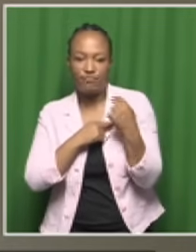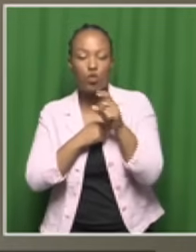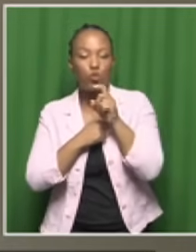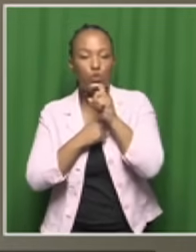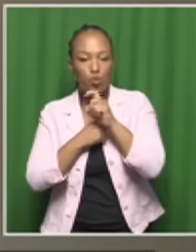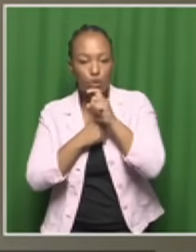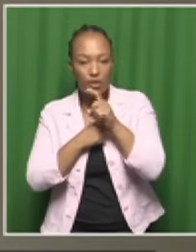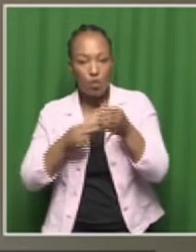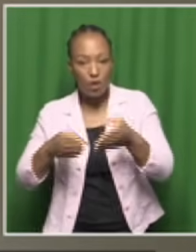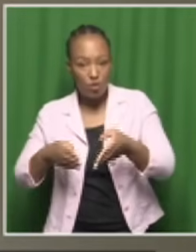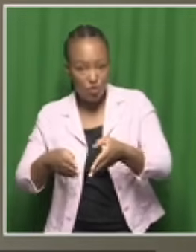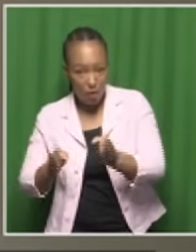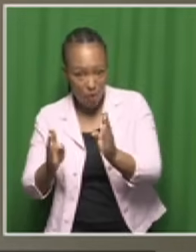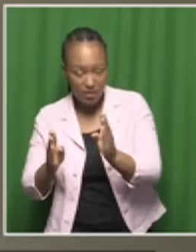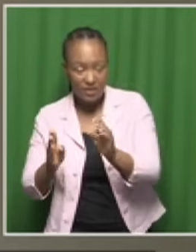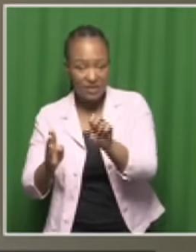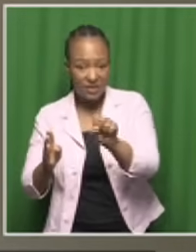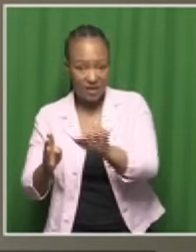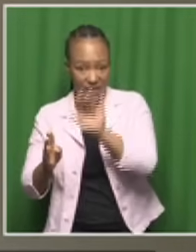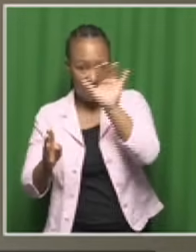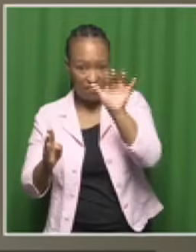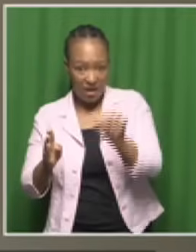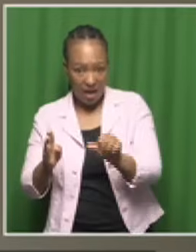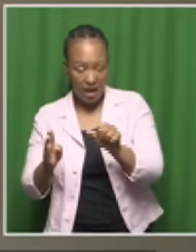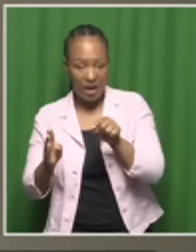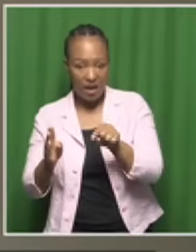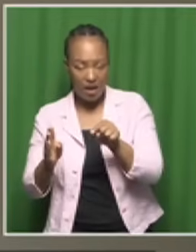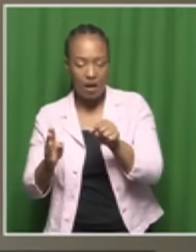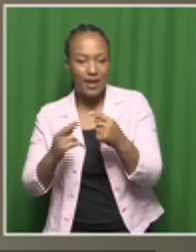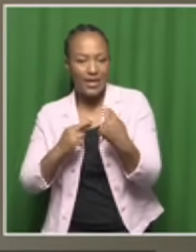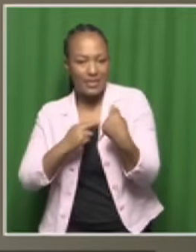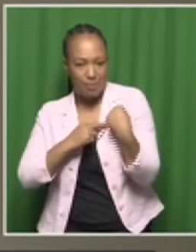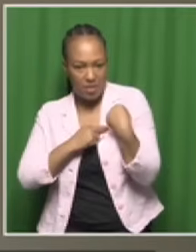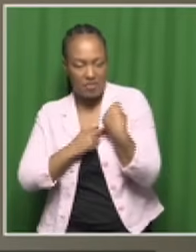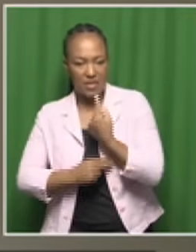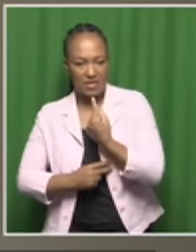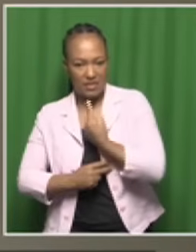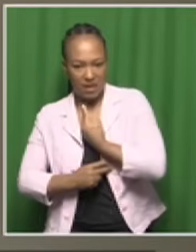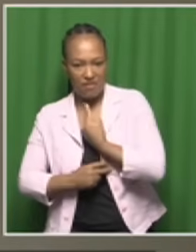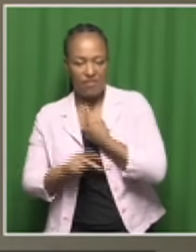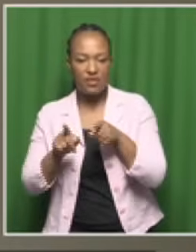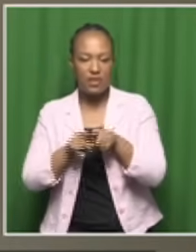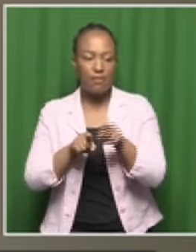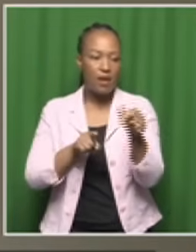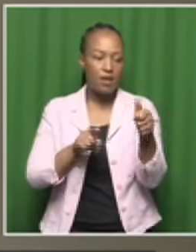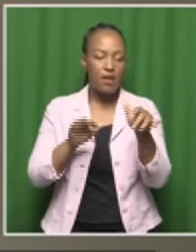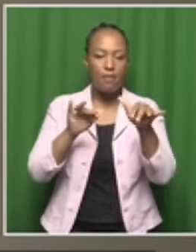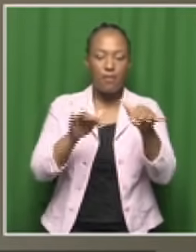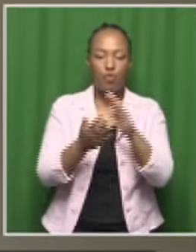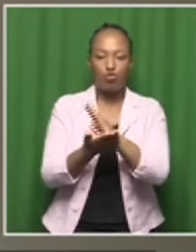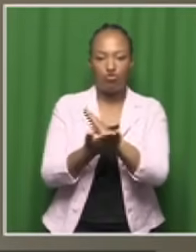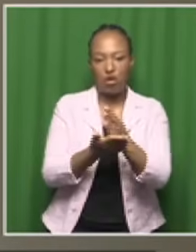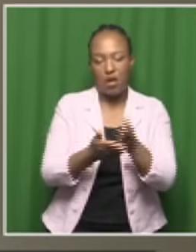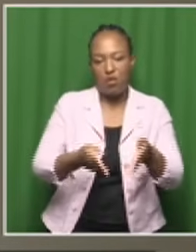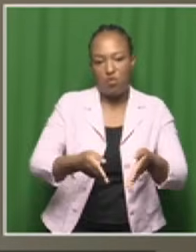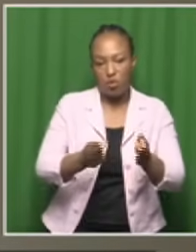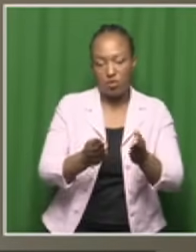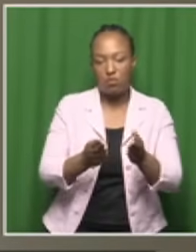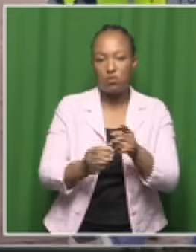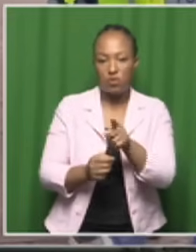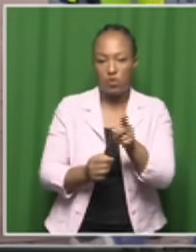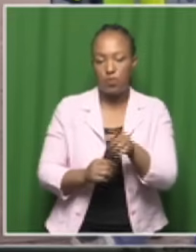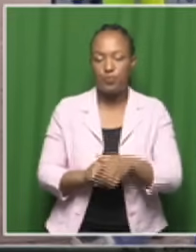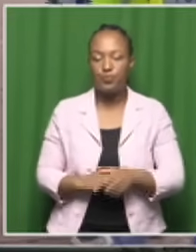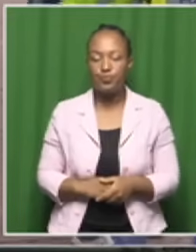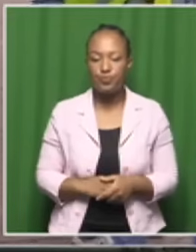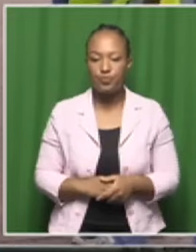African roads, you need to take responsibility for yourself and others using the road or sharing the road with you.